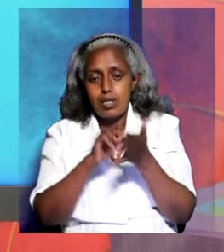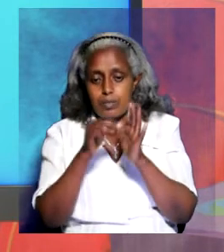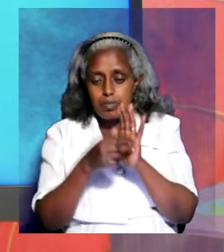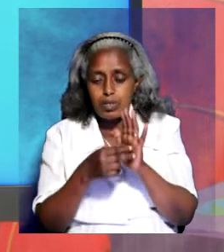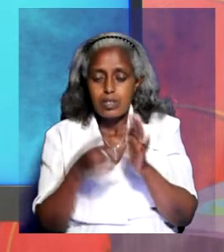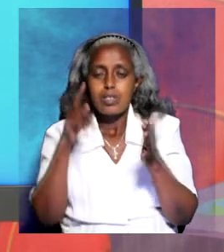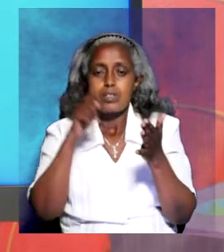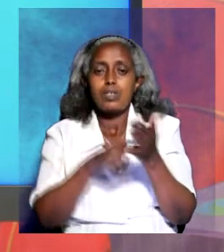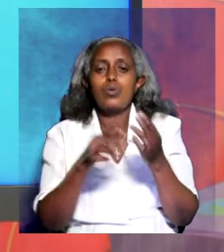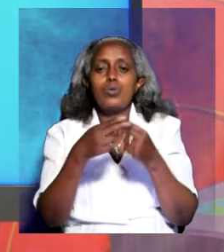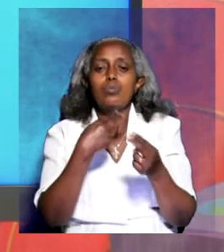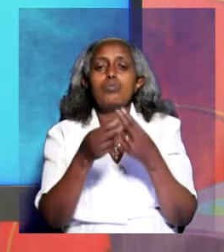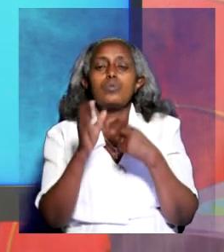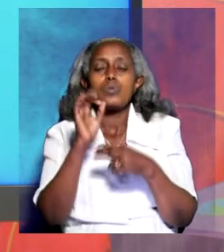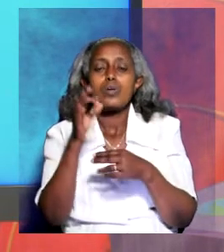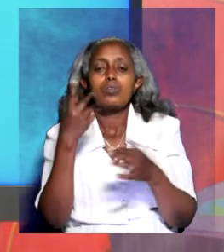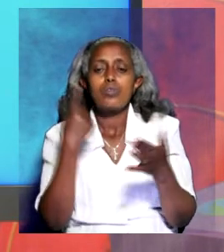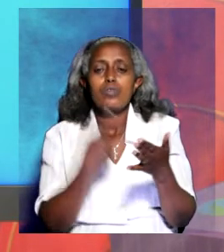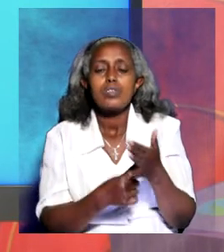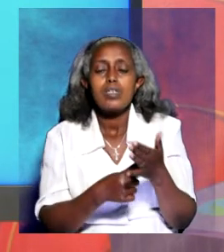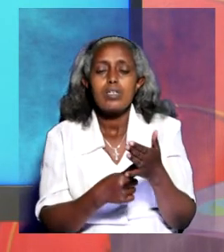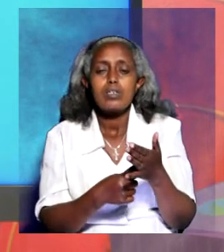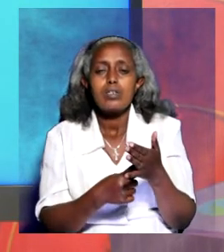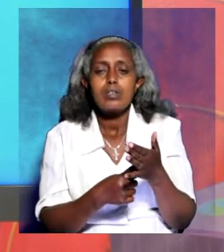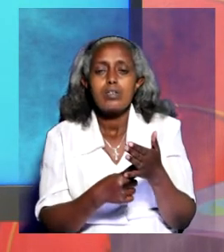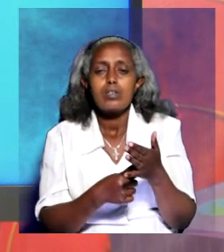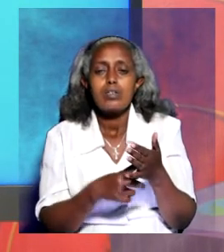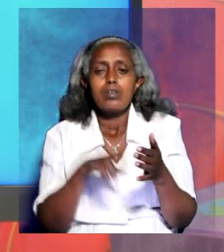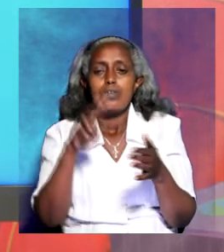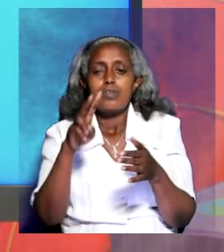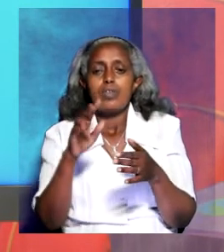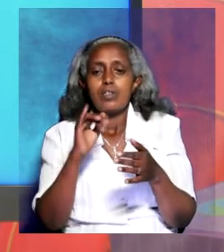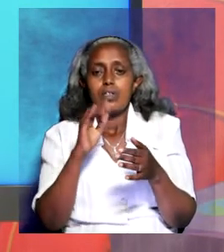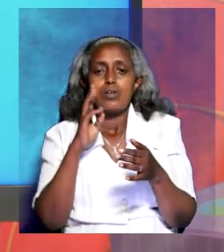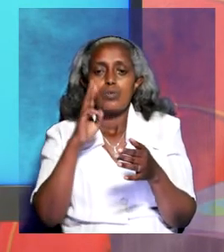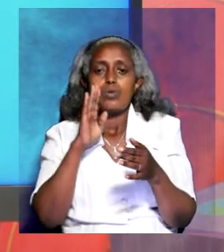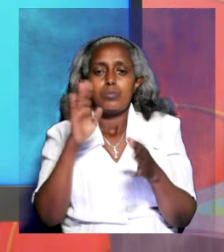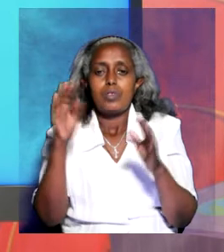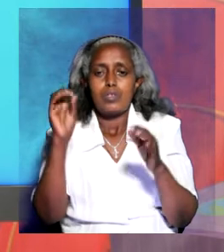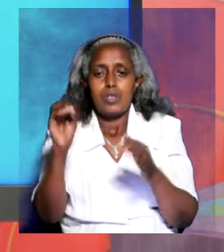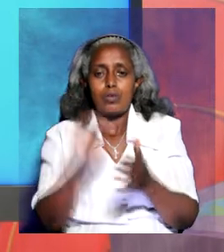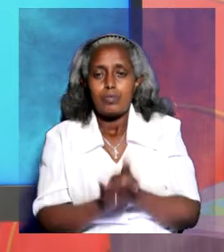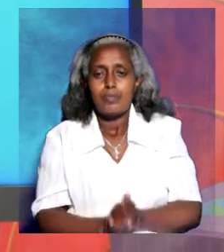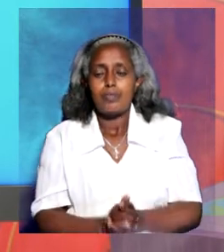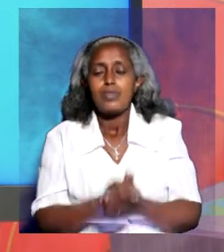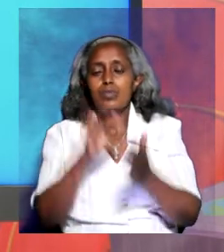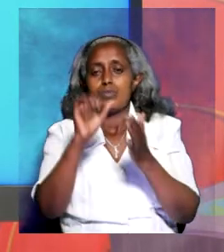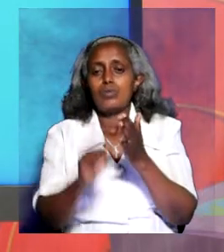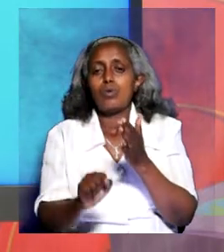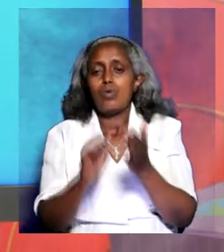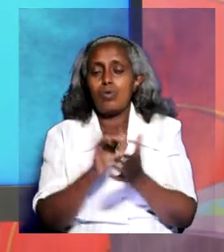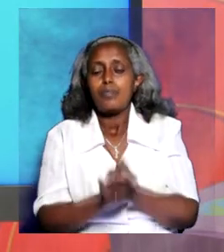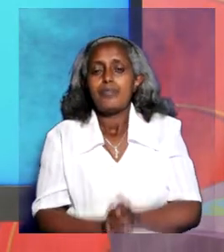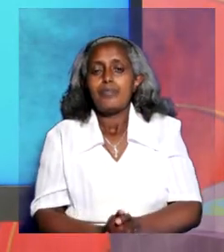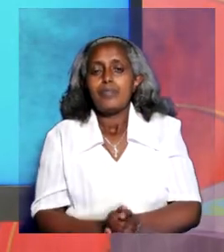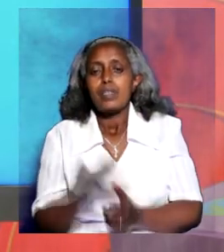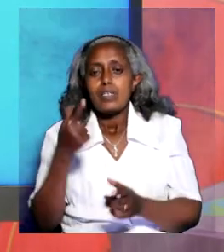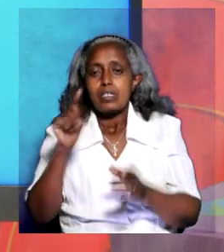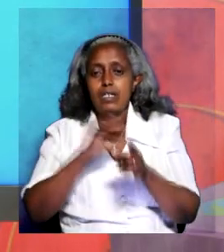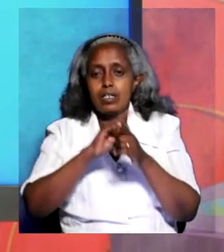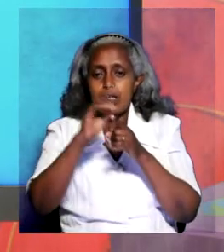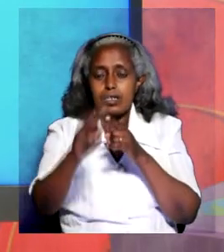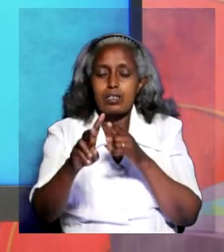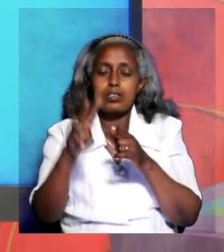dot product of their vector will be zero. So the